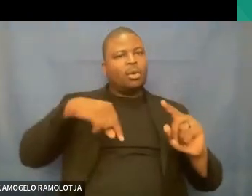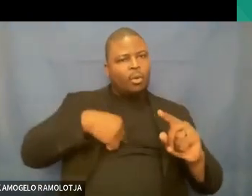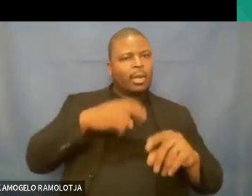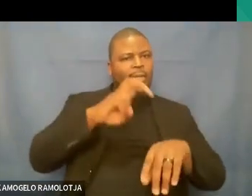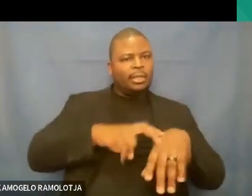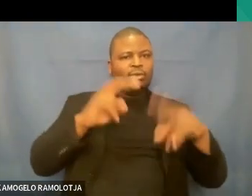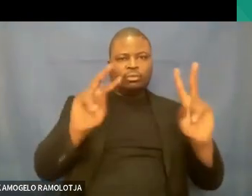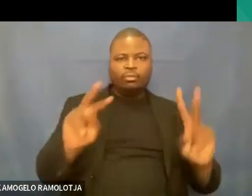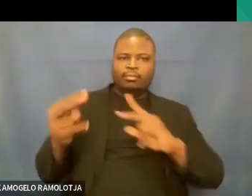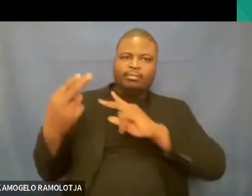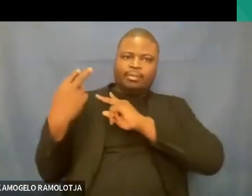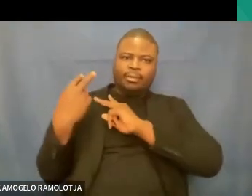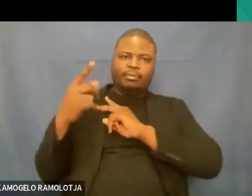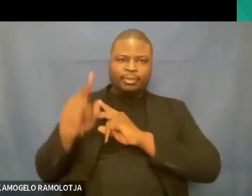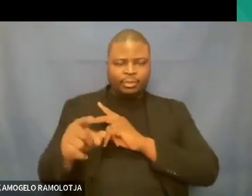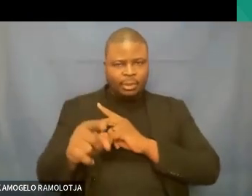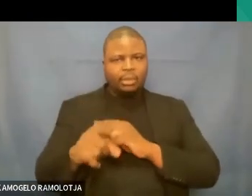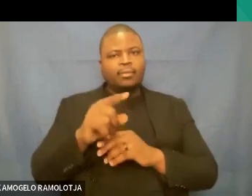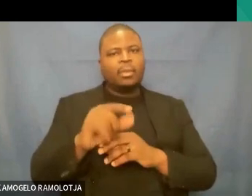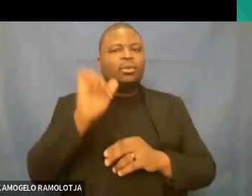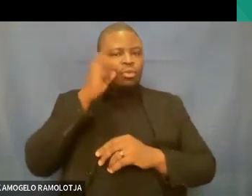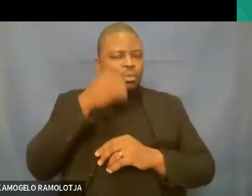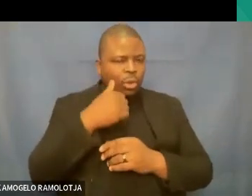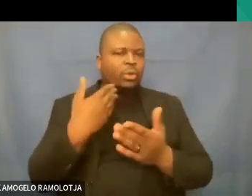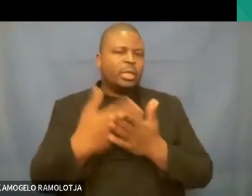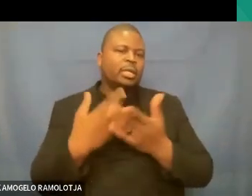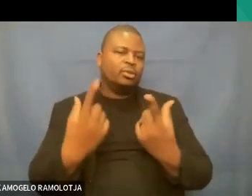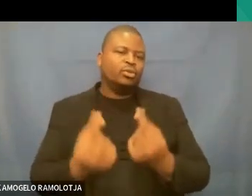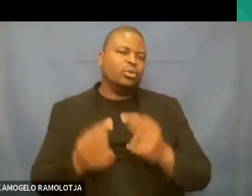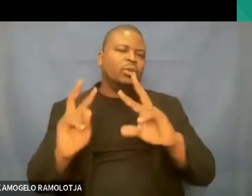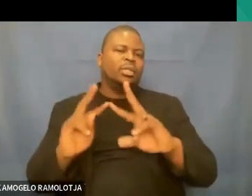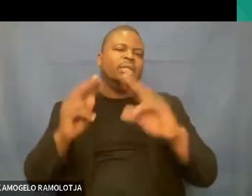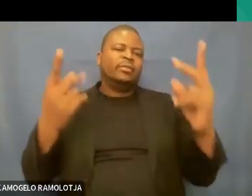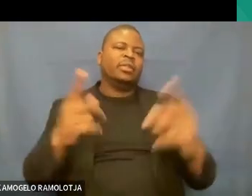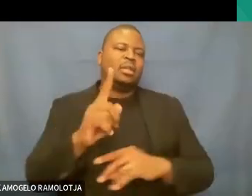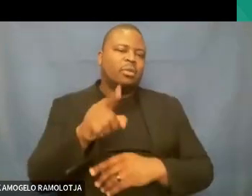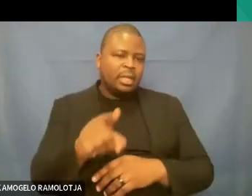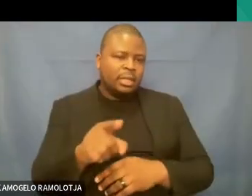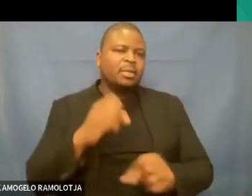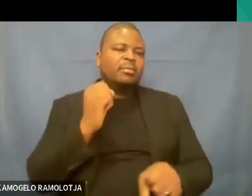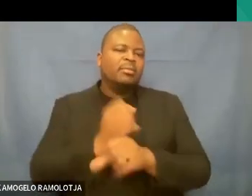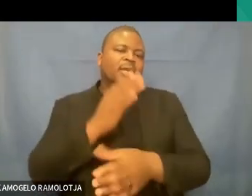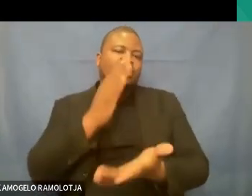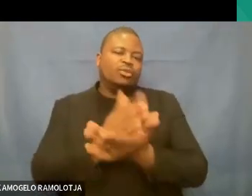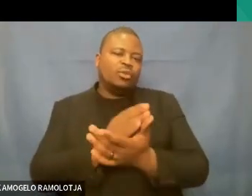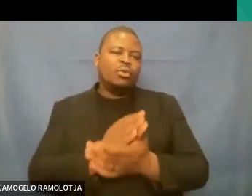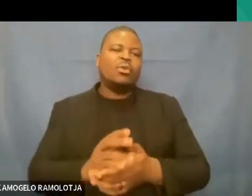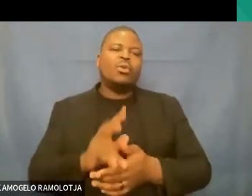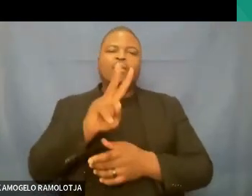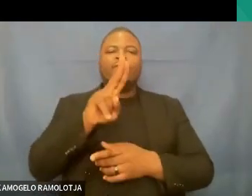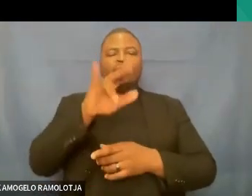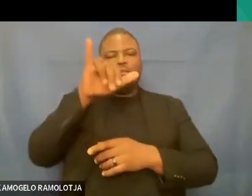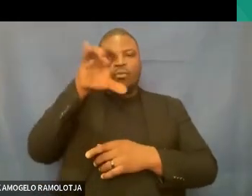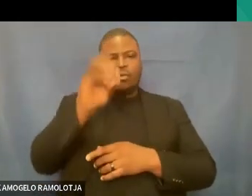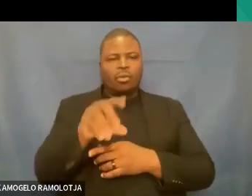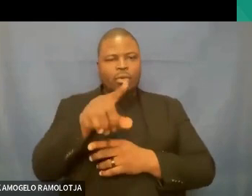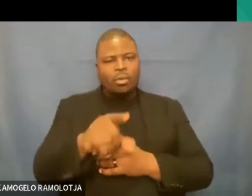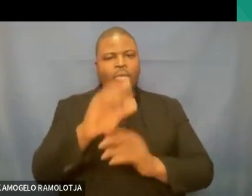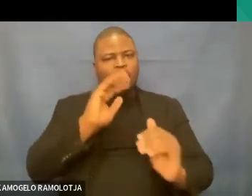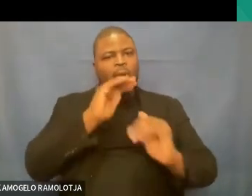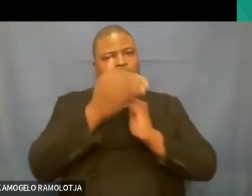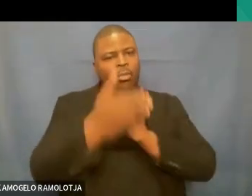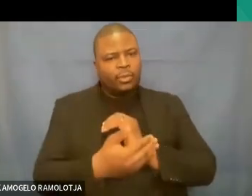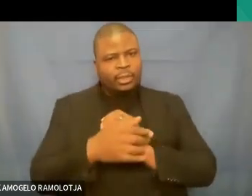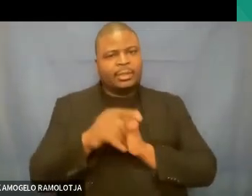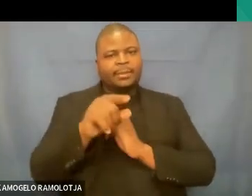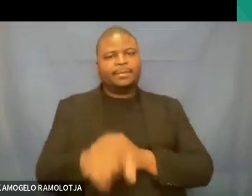consider what would you do differently tomorrow to ensure that the next Vuyo is protected and not punished. What will you